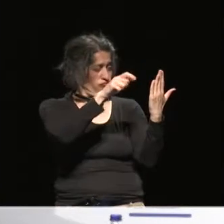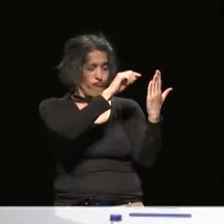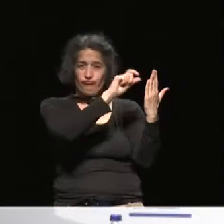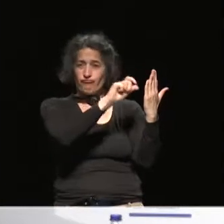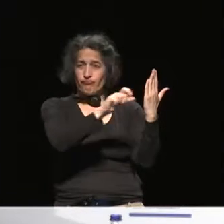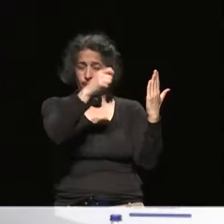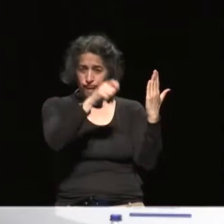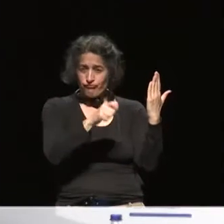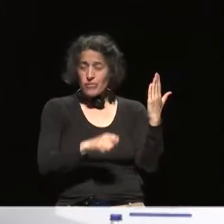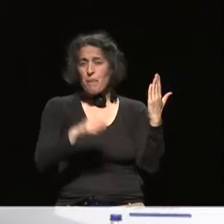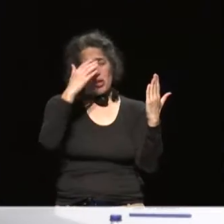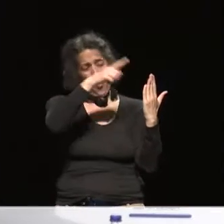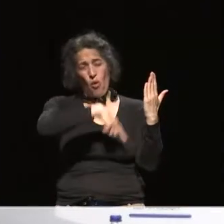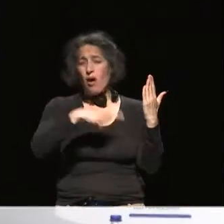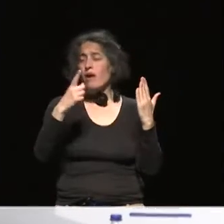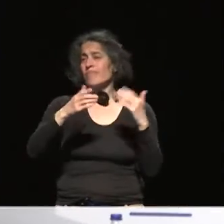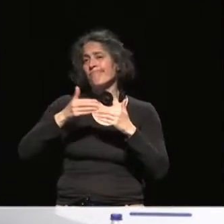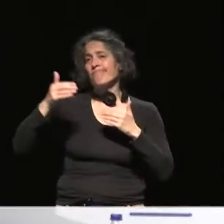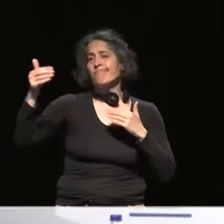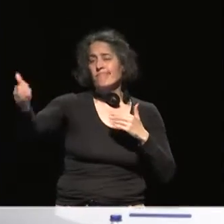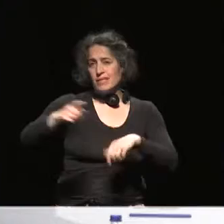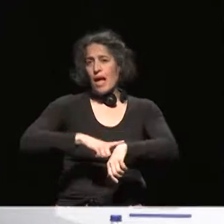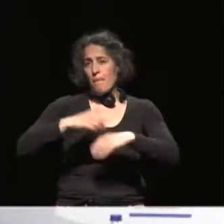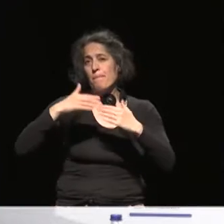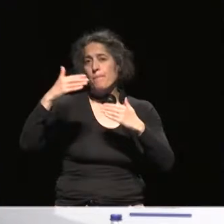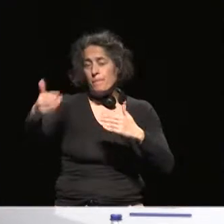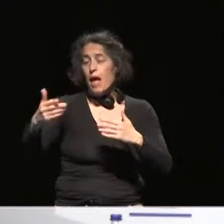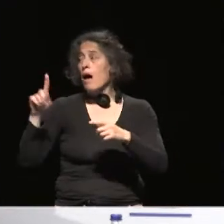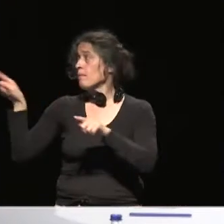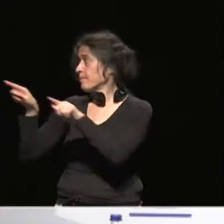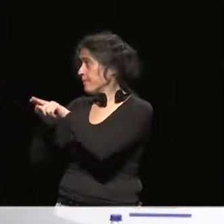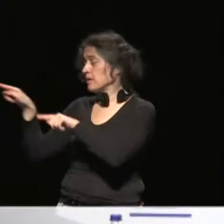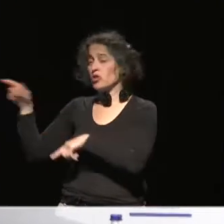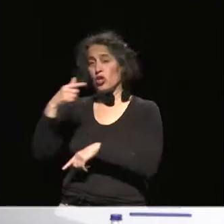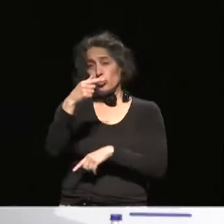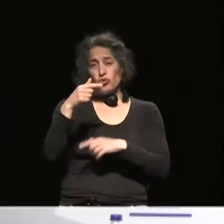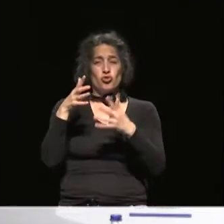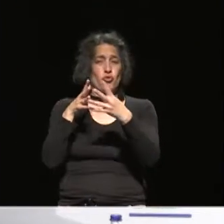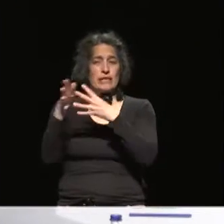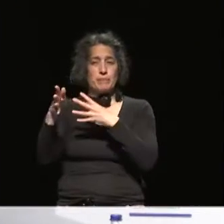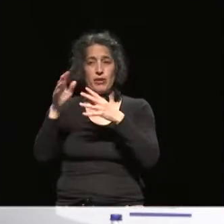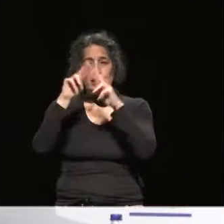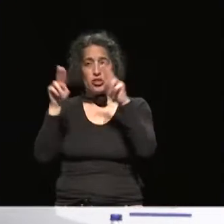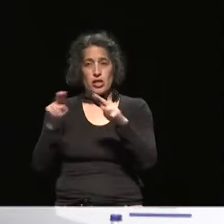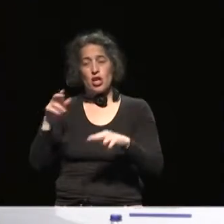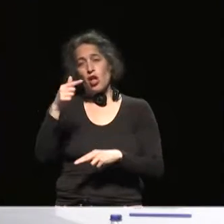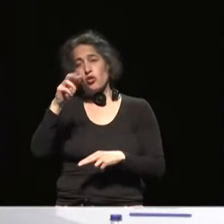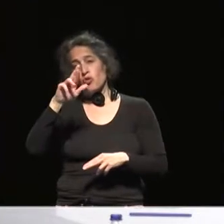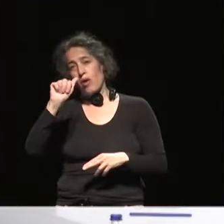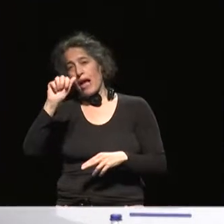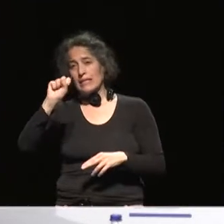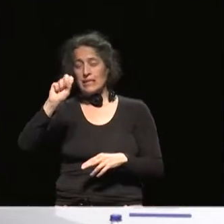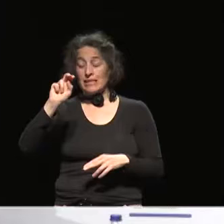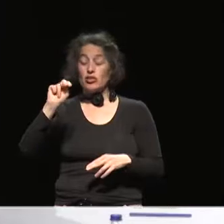time span, as well as the one of Transparency International, the World Corruption Index, but it is a perception index. So how